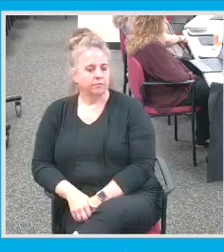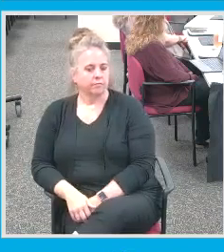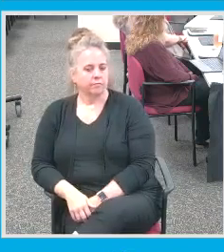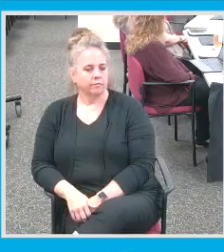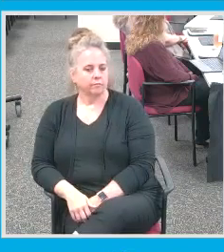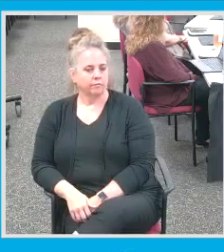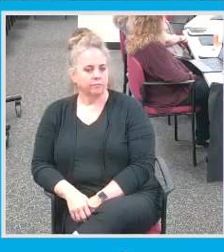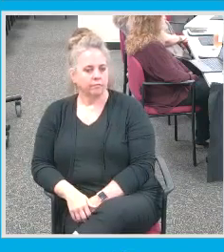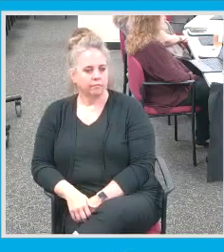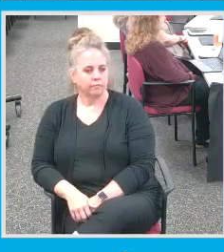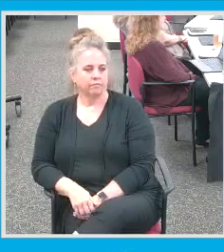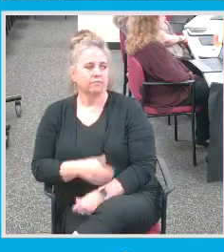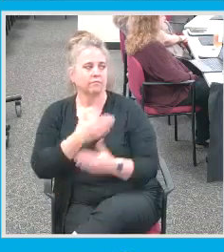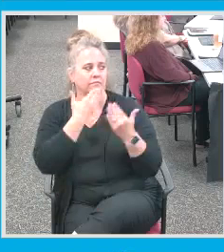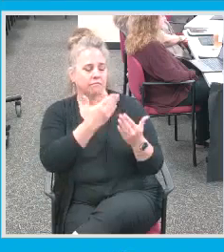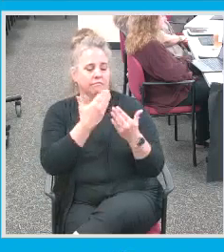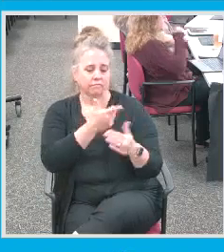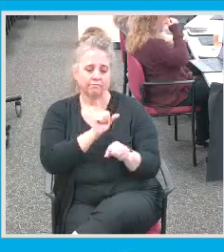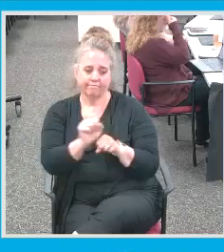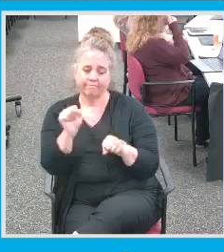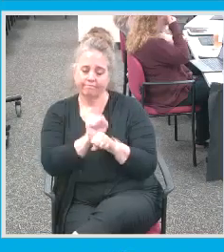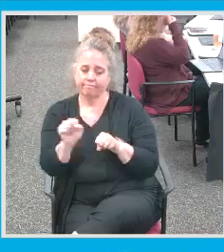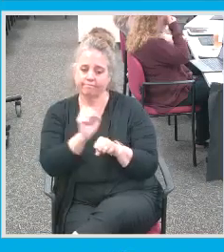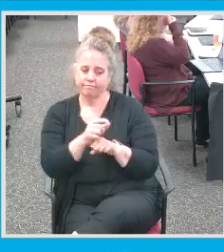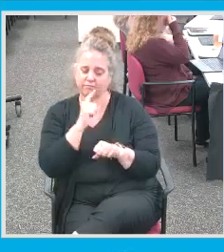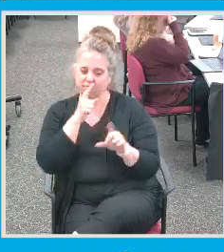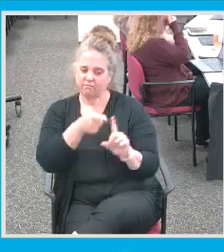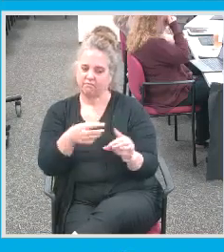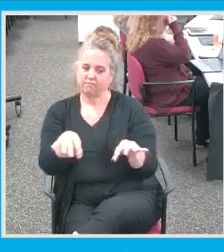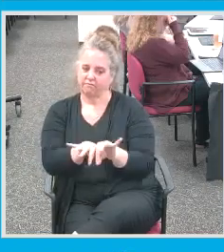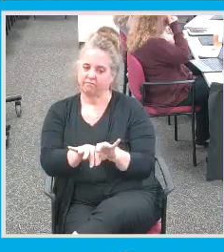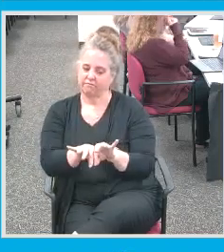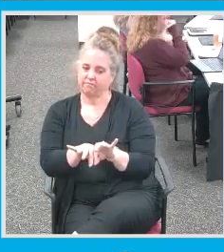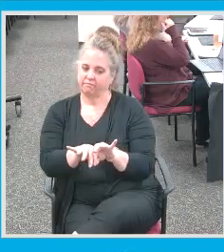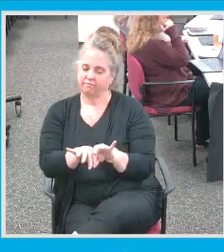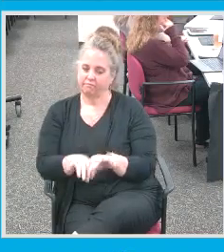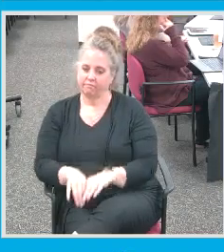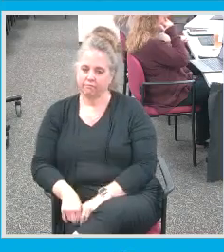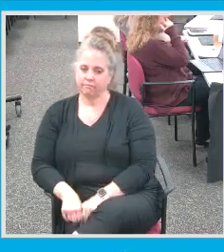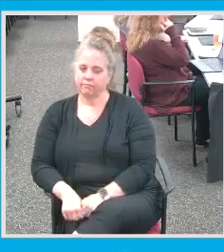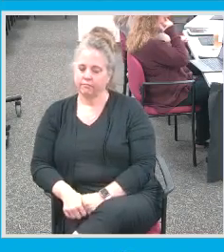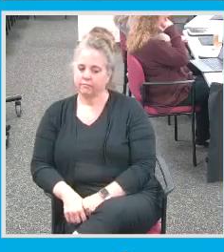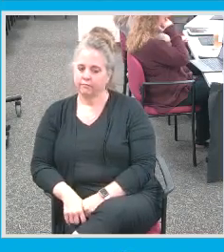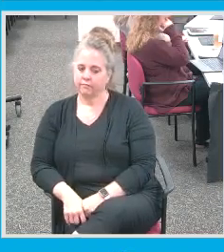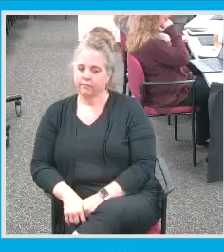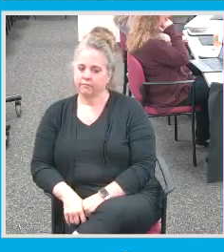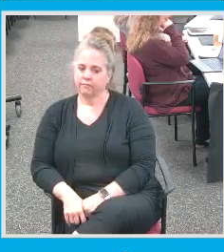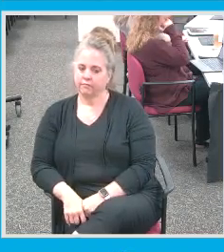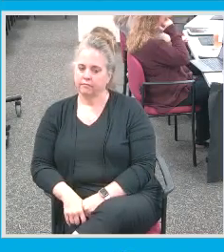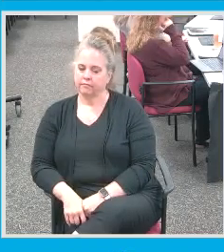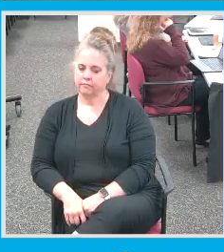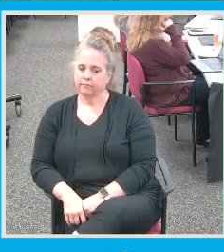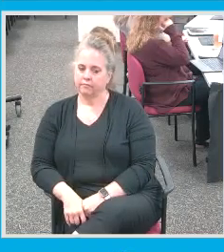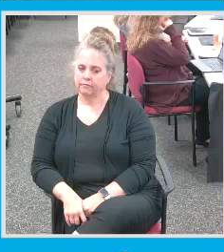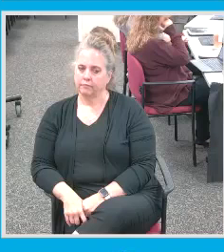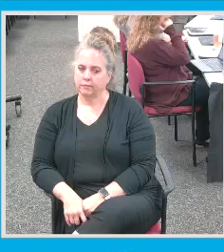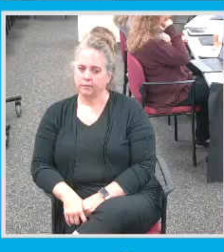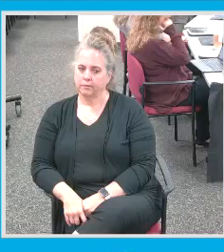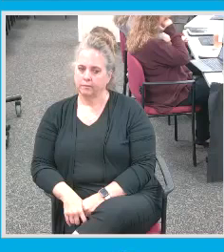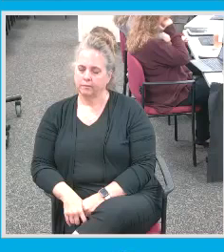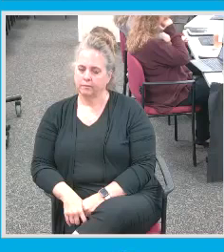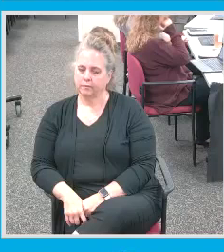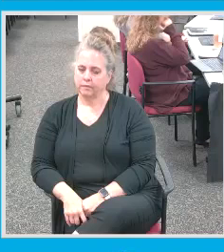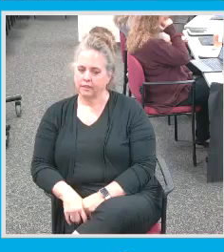work. I've been trying to organize my mind over the last 2 minutes. I don't think I can organize my mind, so I'm just going to speak if that's